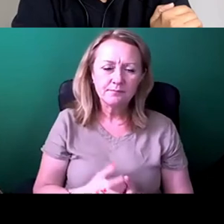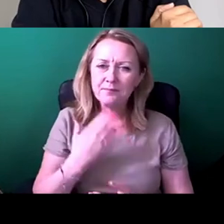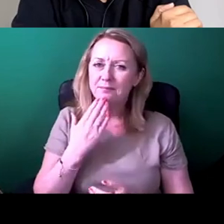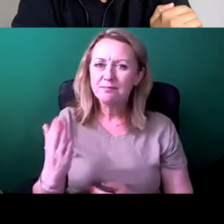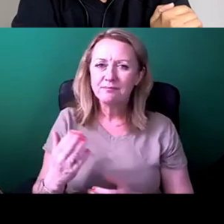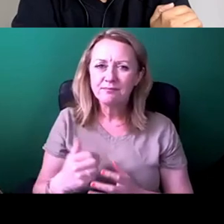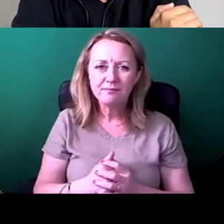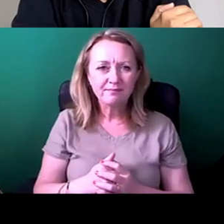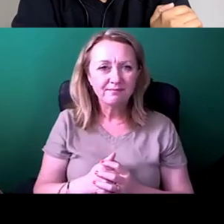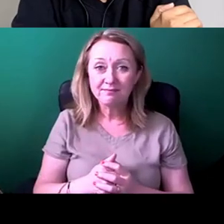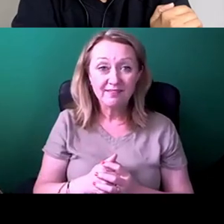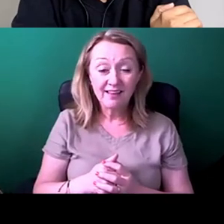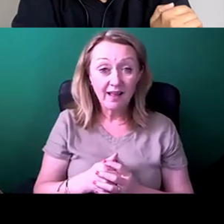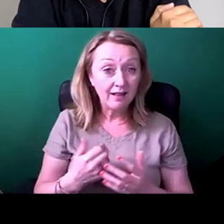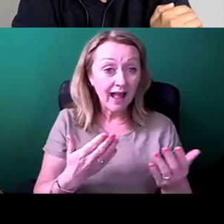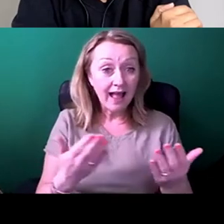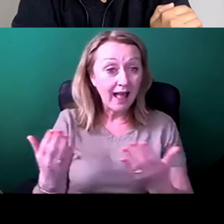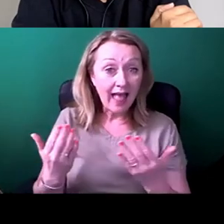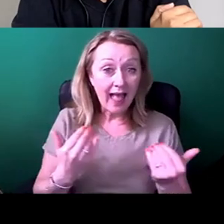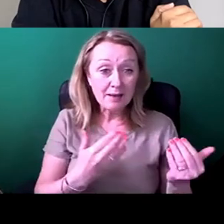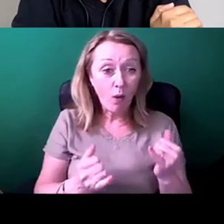Does anybody else want to make a final comment?